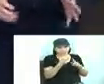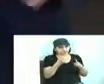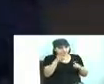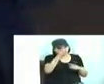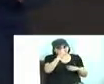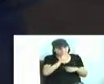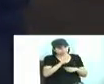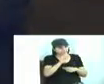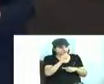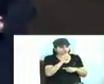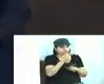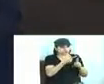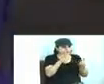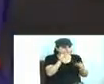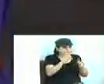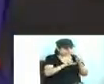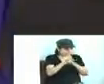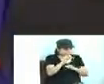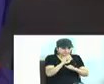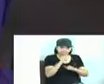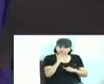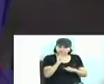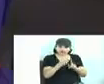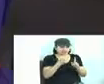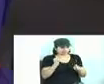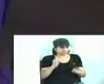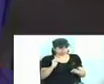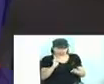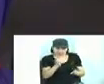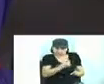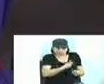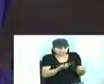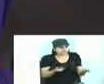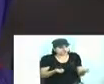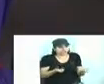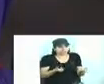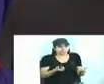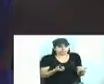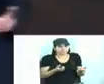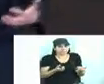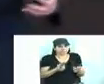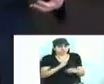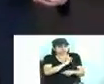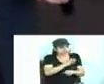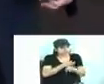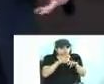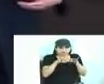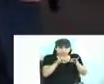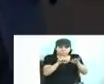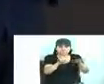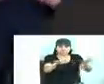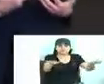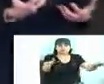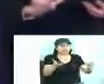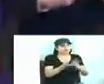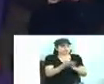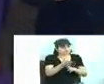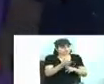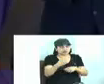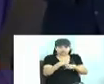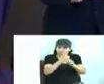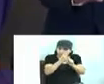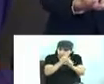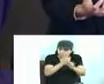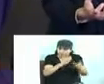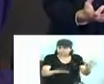from one another, and certainly not from ourselves. The energy that runs throughout all of creation is energizing